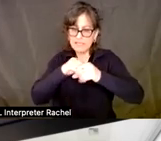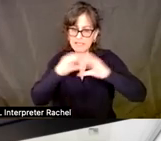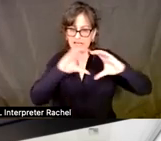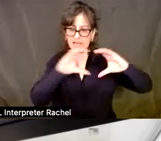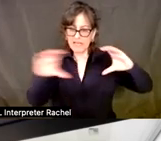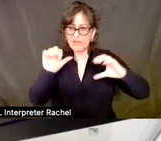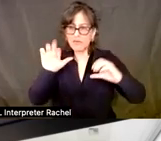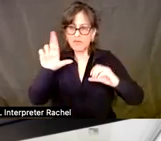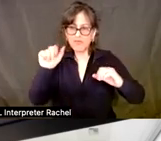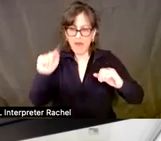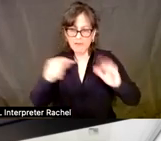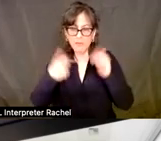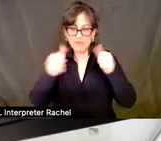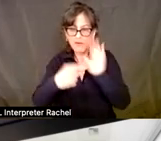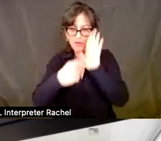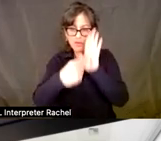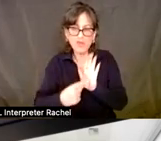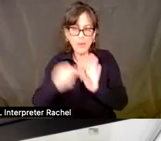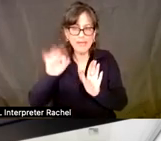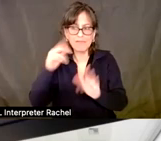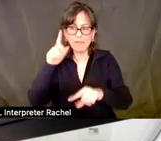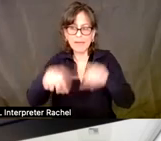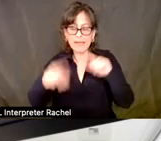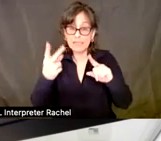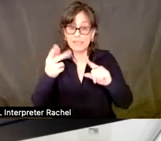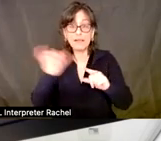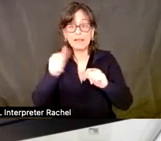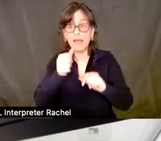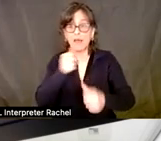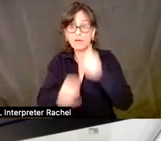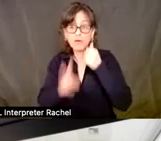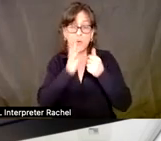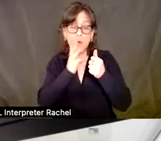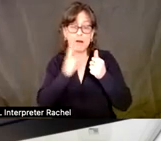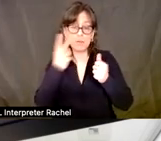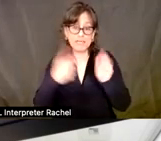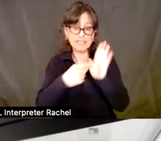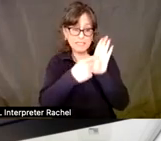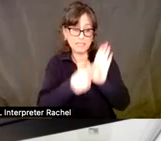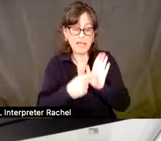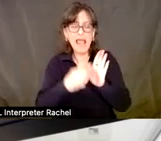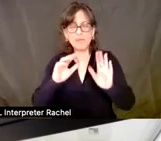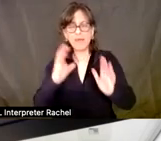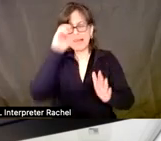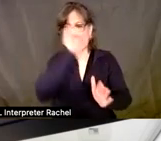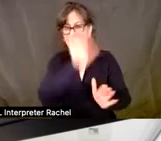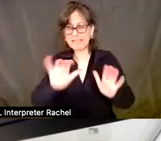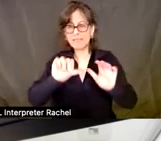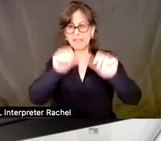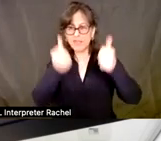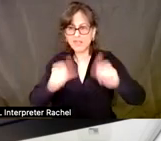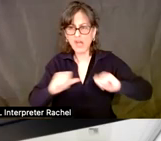where we can't see them at the surface, for example, under the water, as well as estimating their shape and how they project into